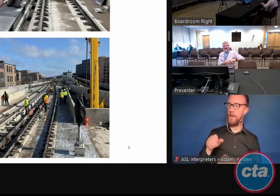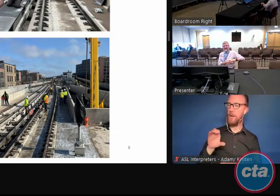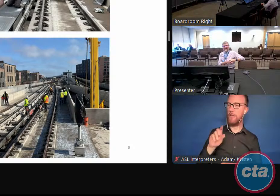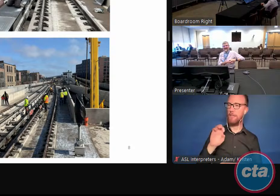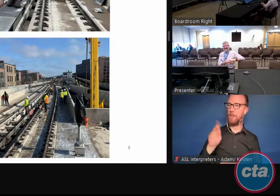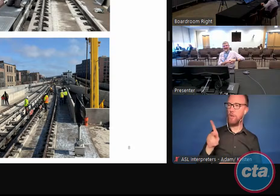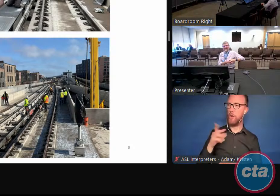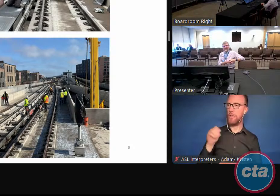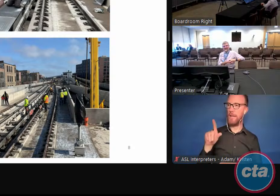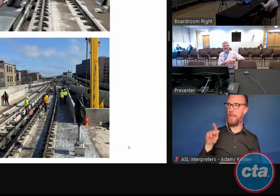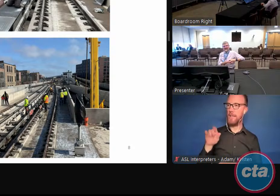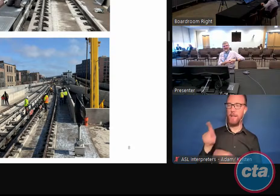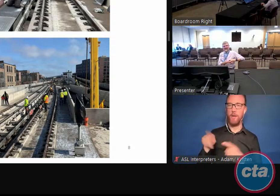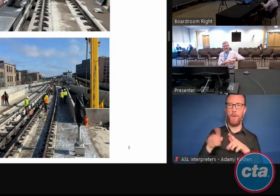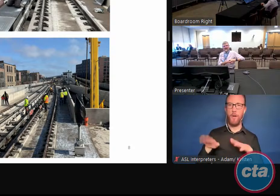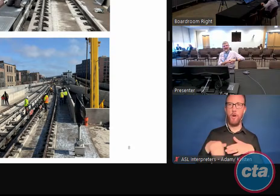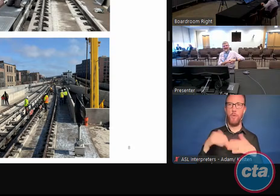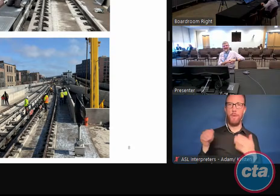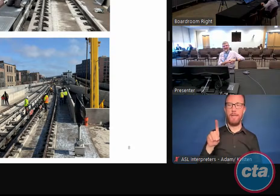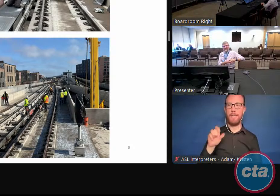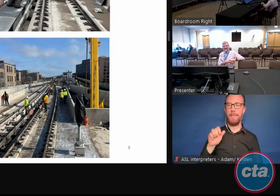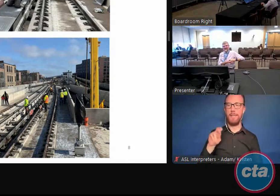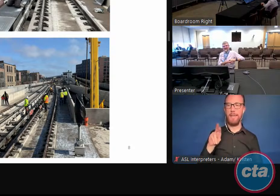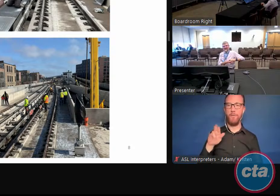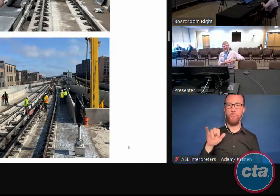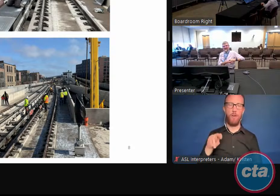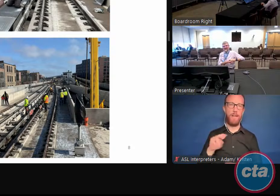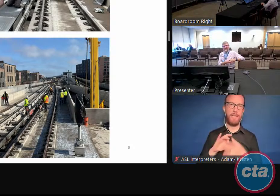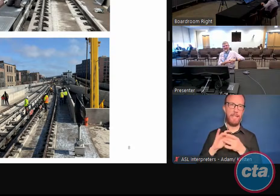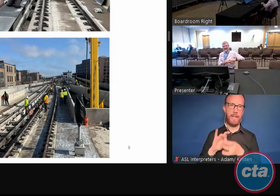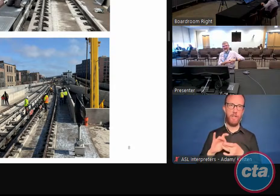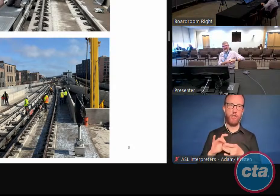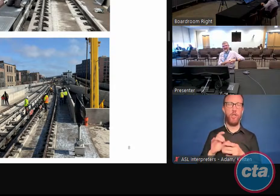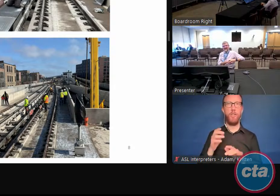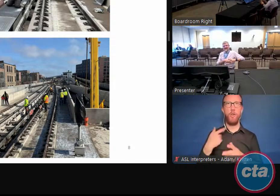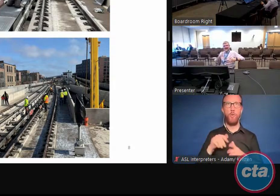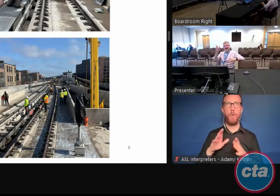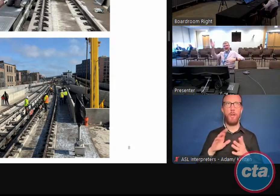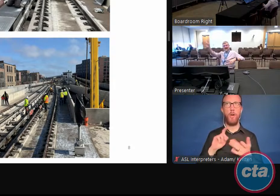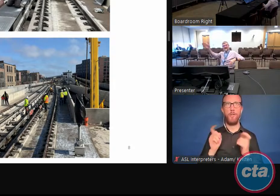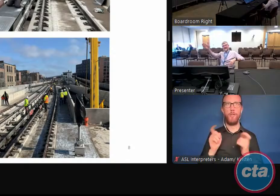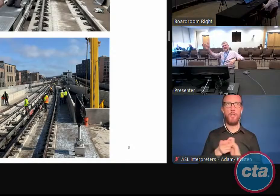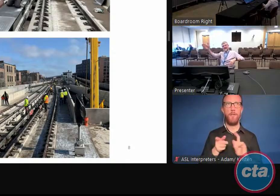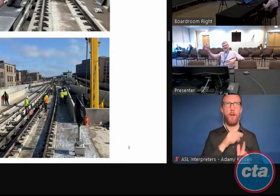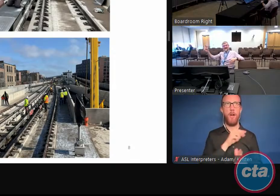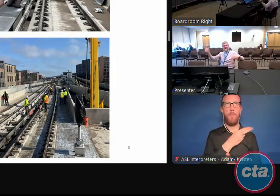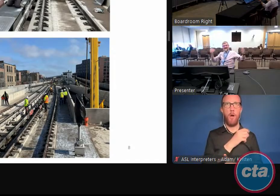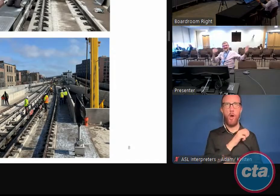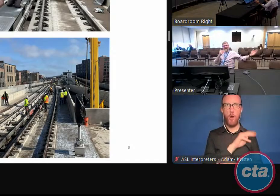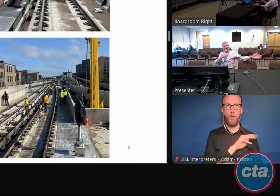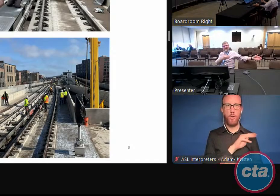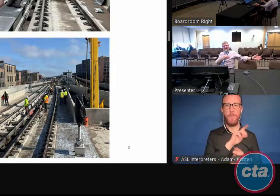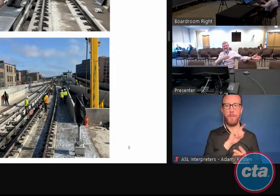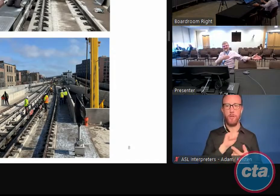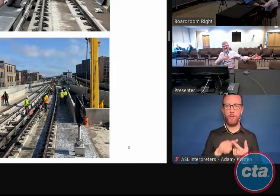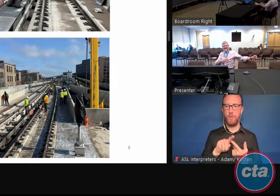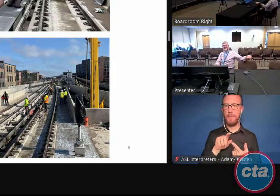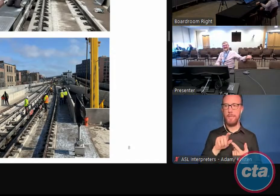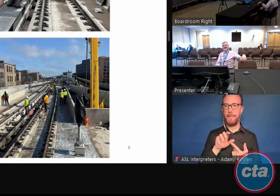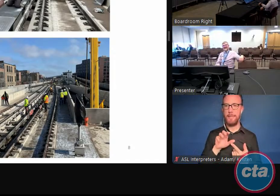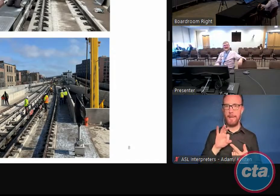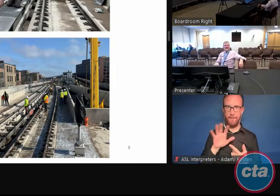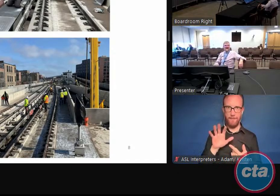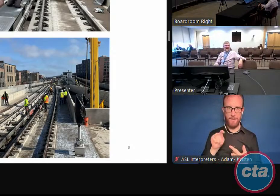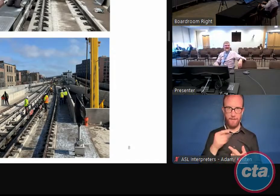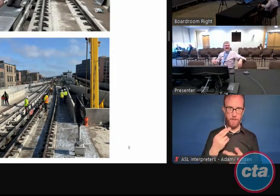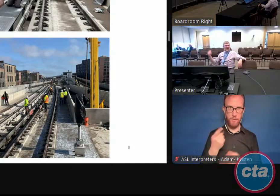Dan Ryan connector, so which allowed us to realign the service from what used to be Harlem used to go to 95th, right?